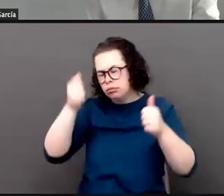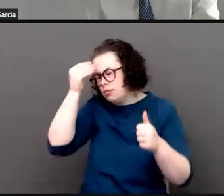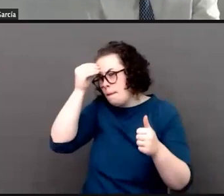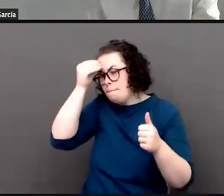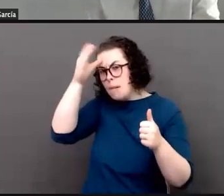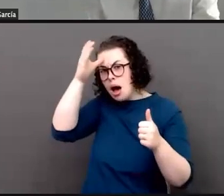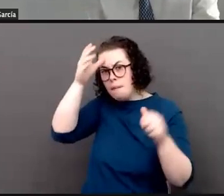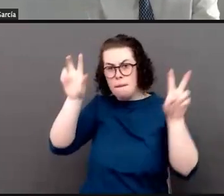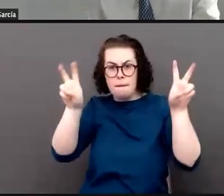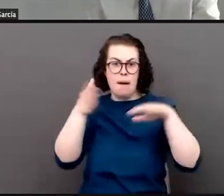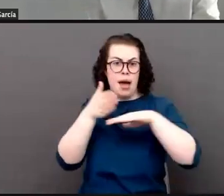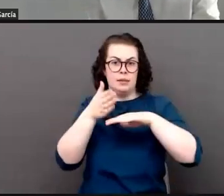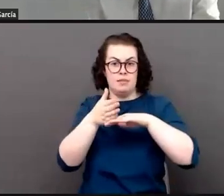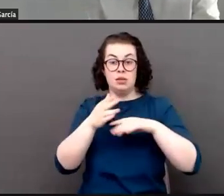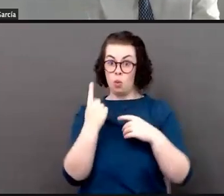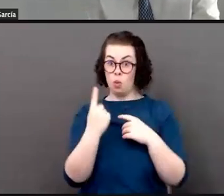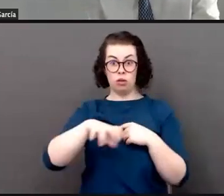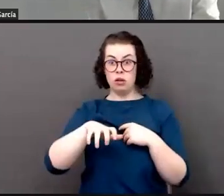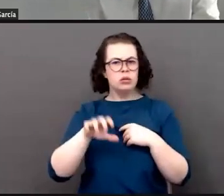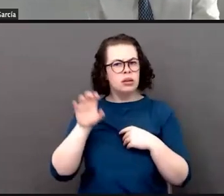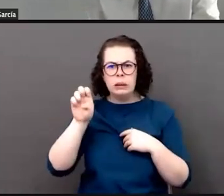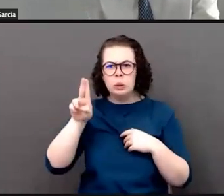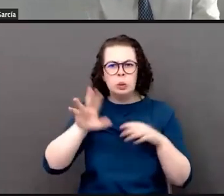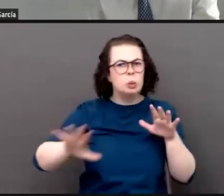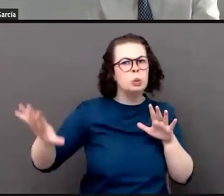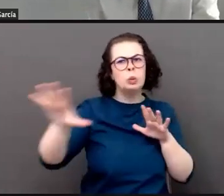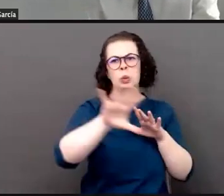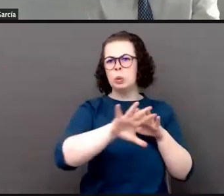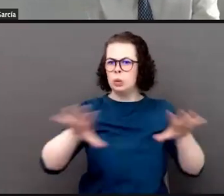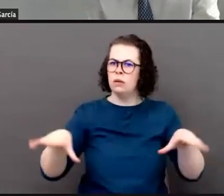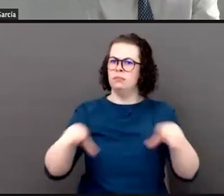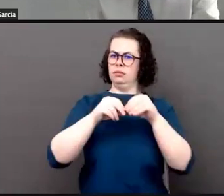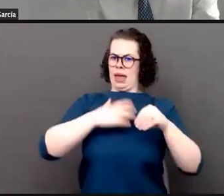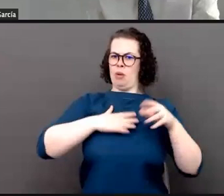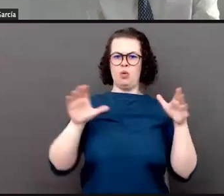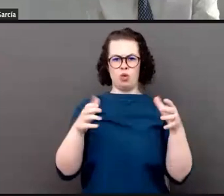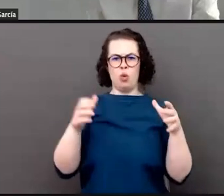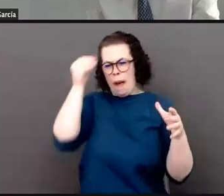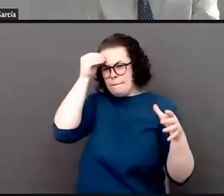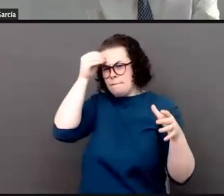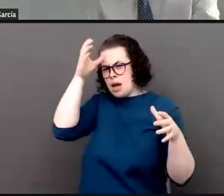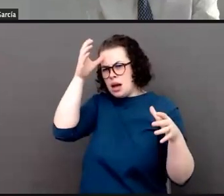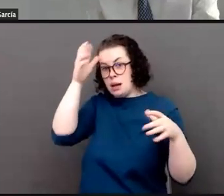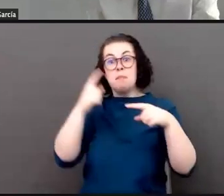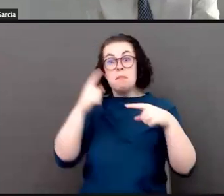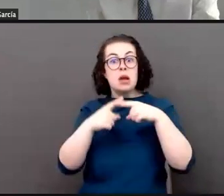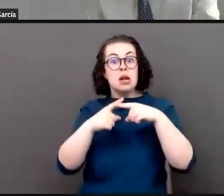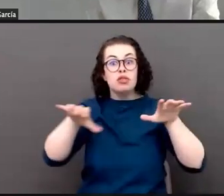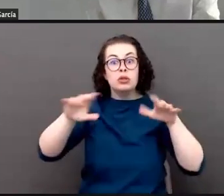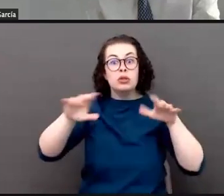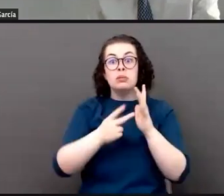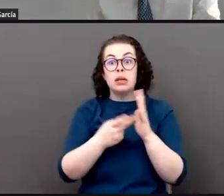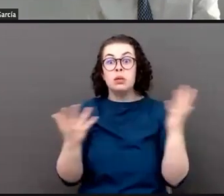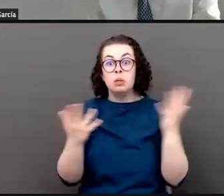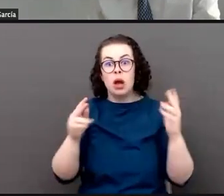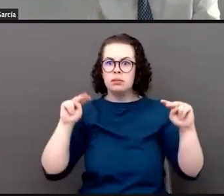Europe, coming from different countries. For that, they have different perspectives. They belong to